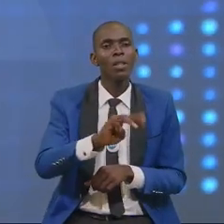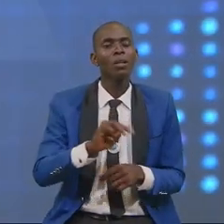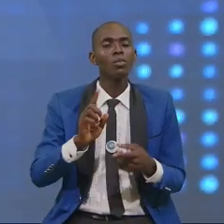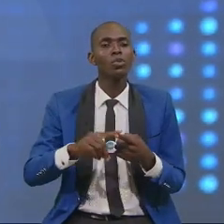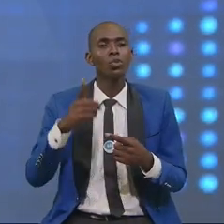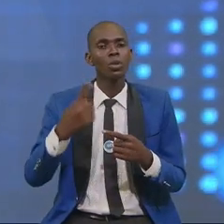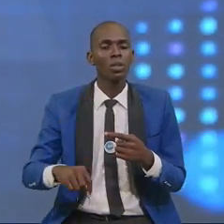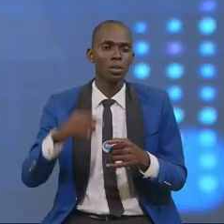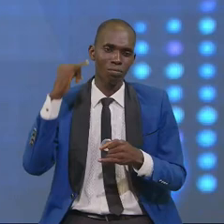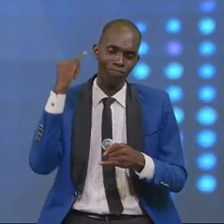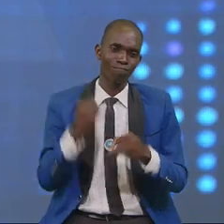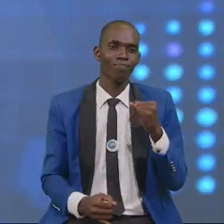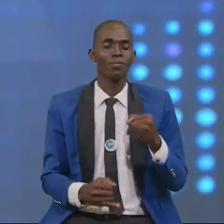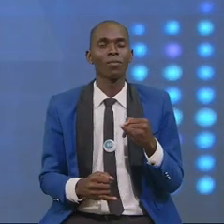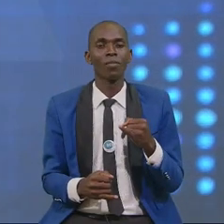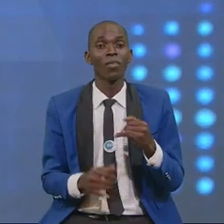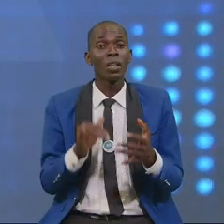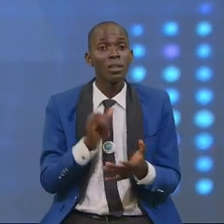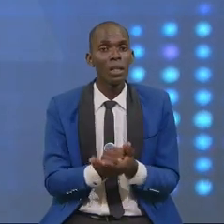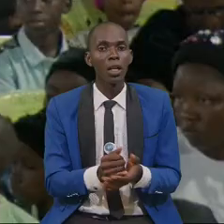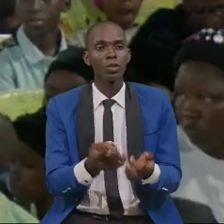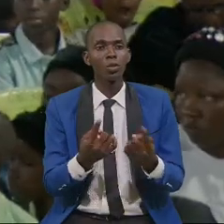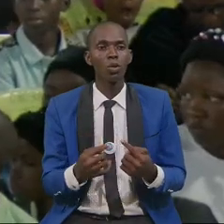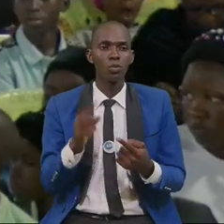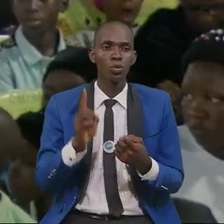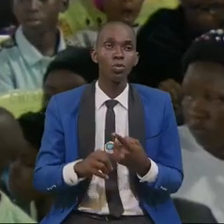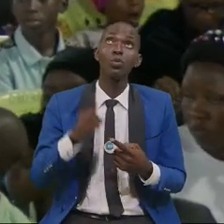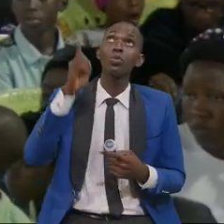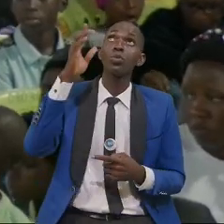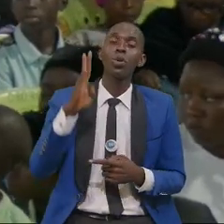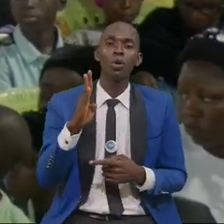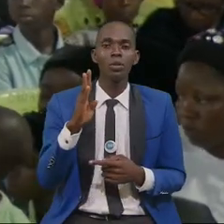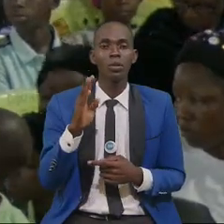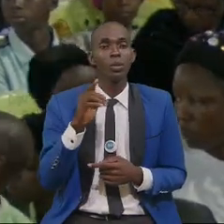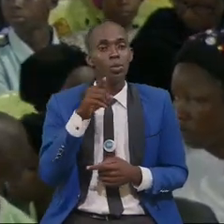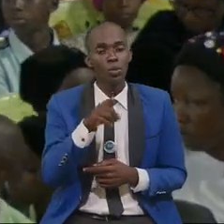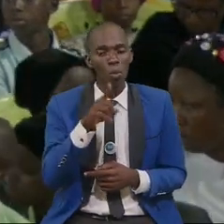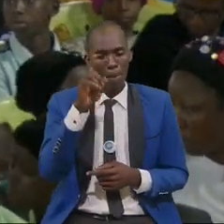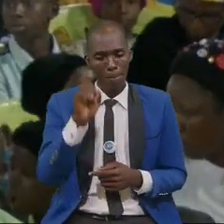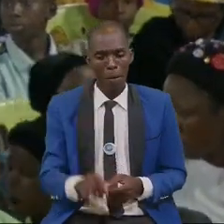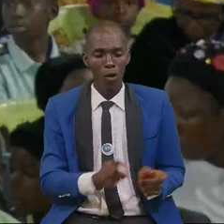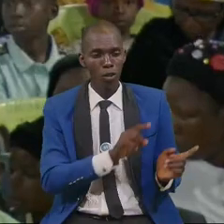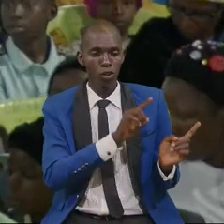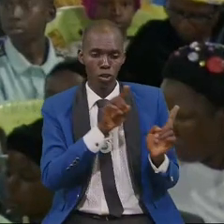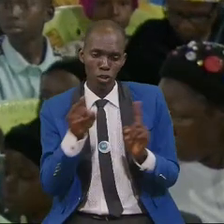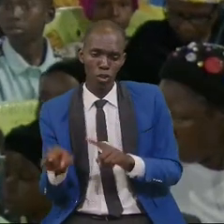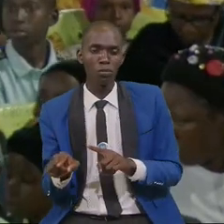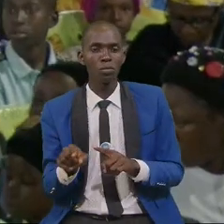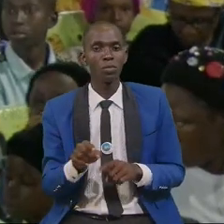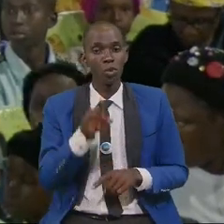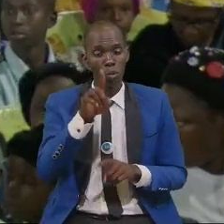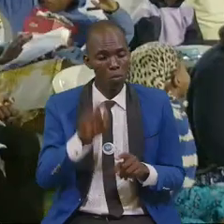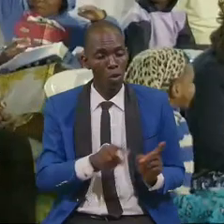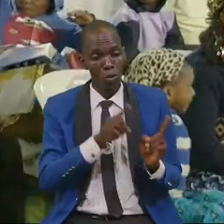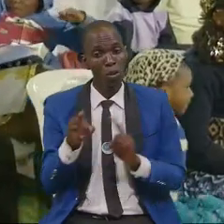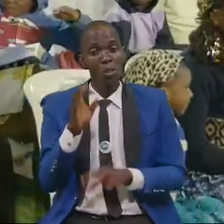the uttermost that come unto God. You must come. You must come. Because if you stay